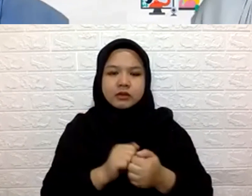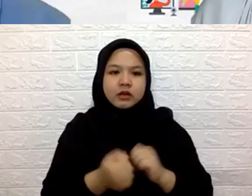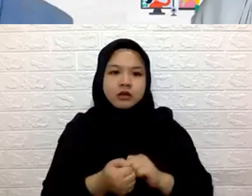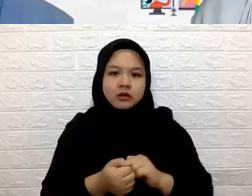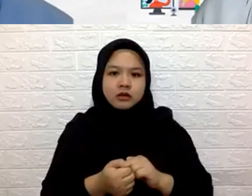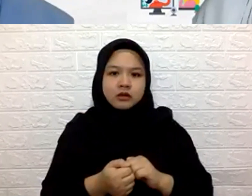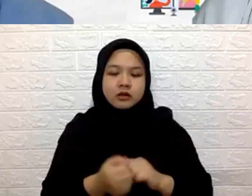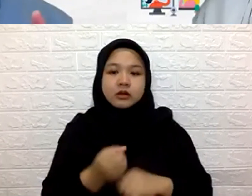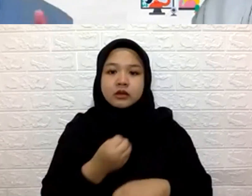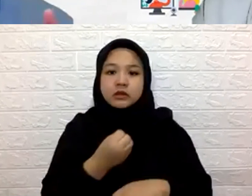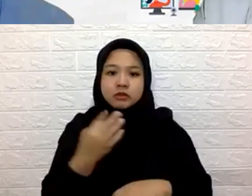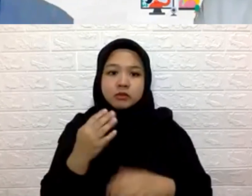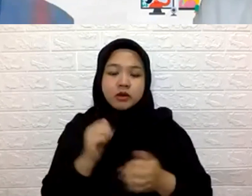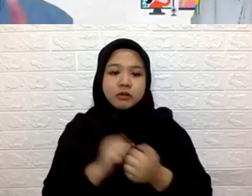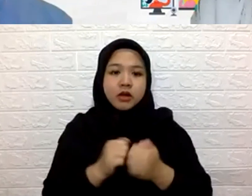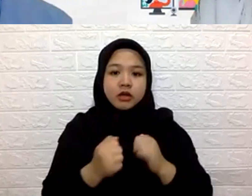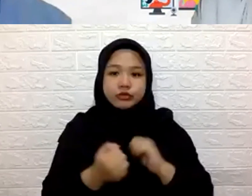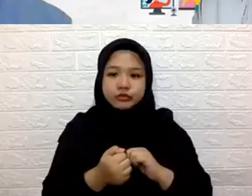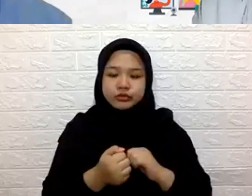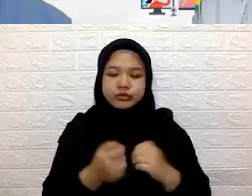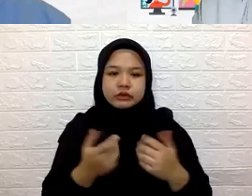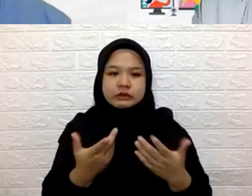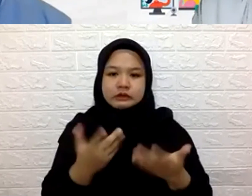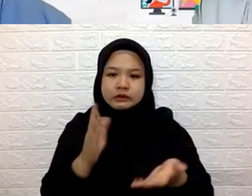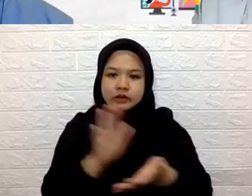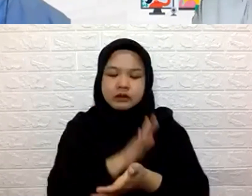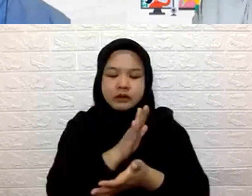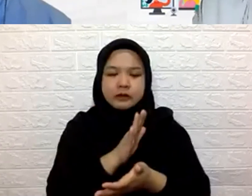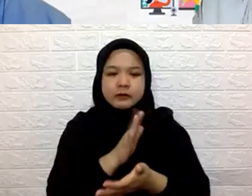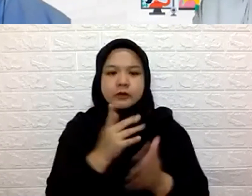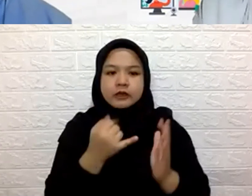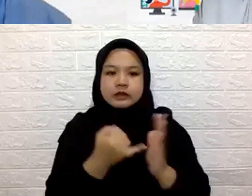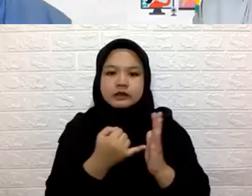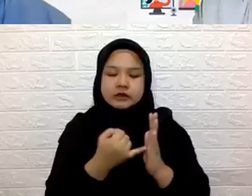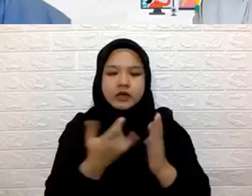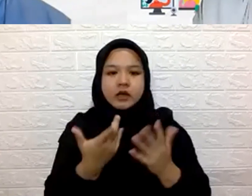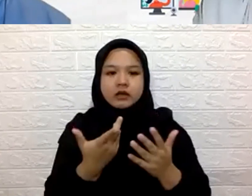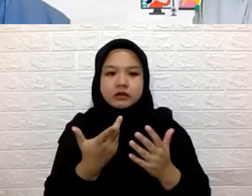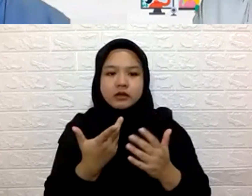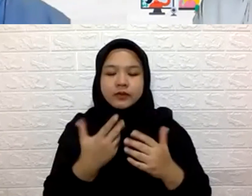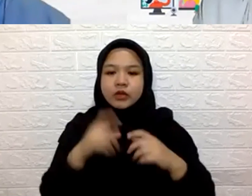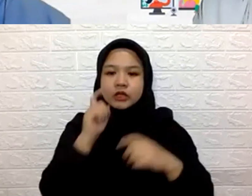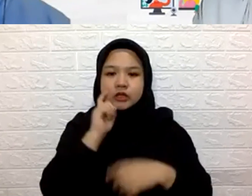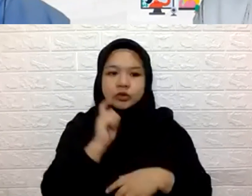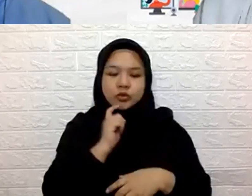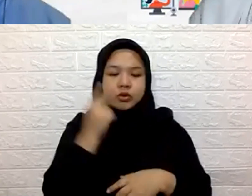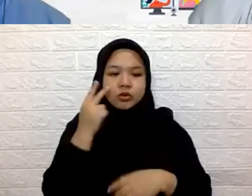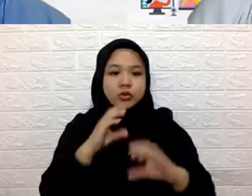sadly, where there was sexual content in the communications electronically.